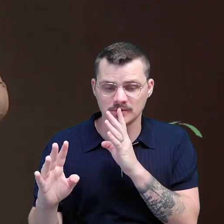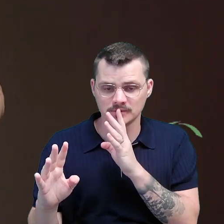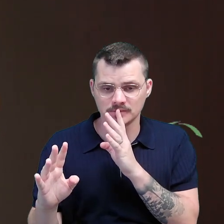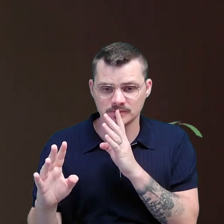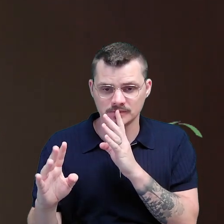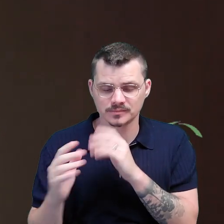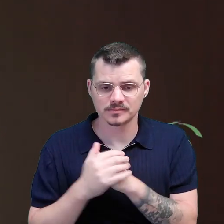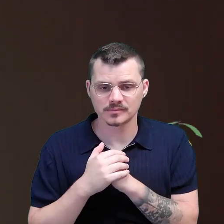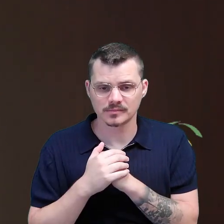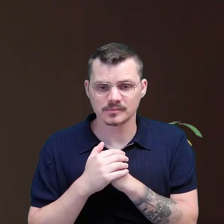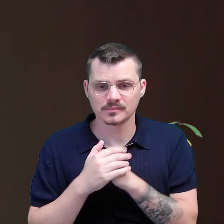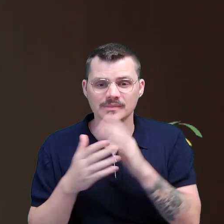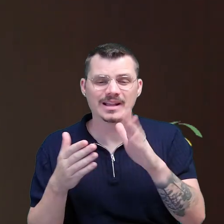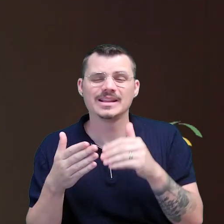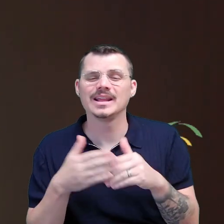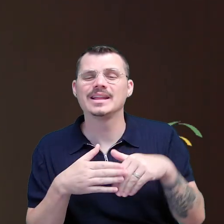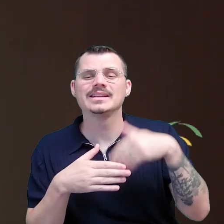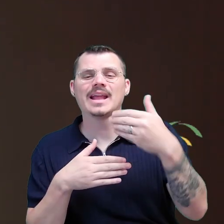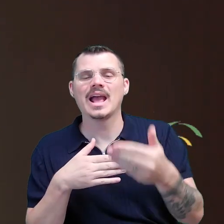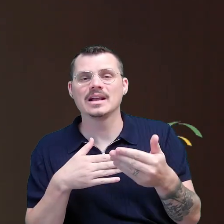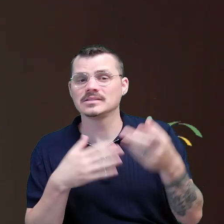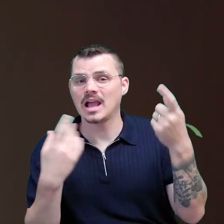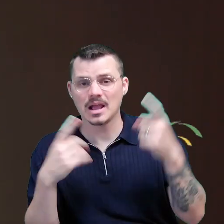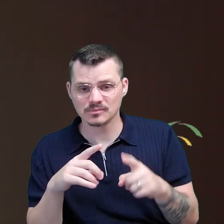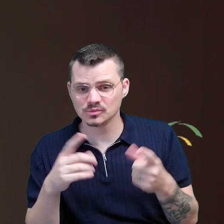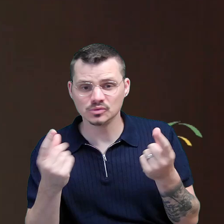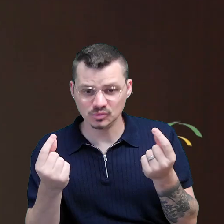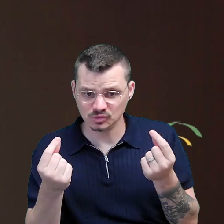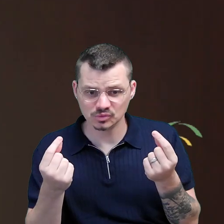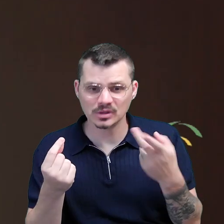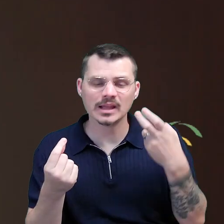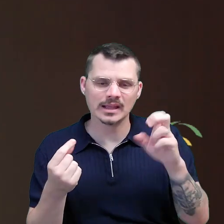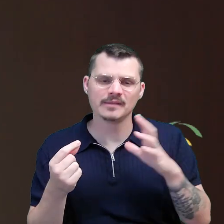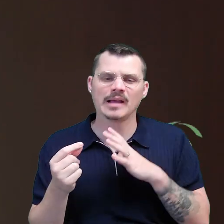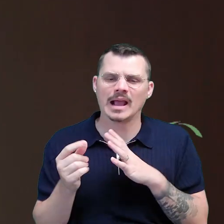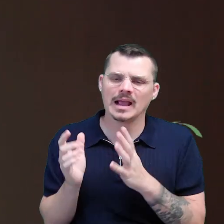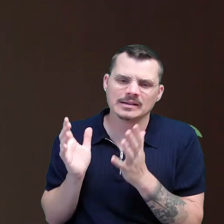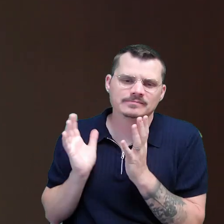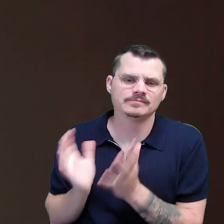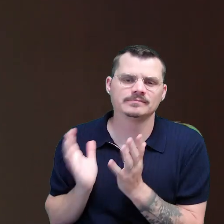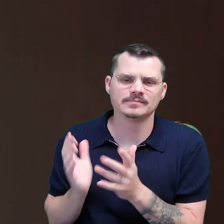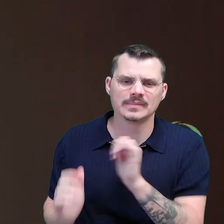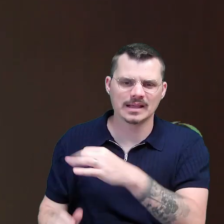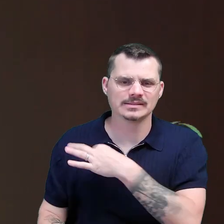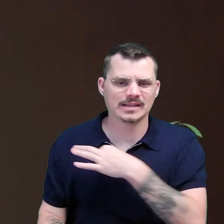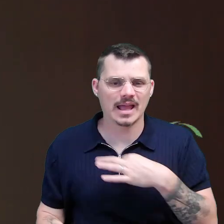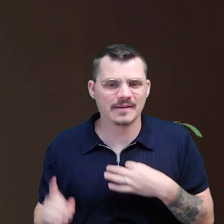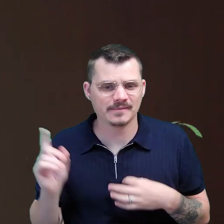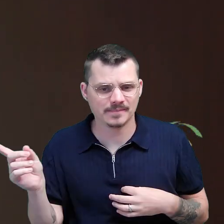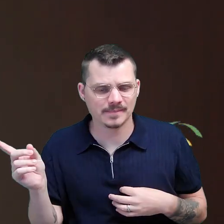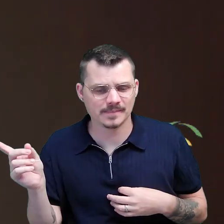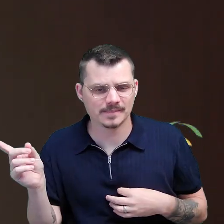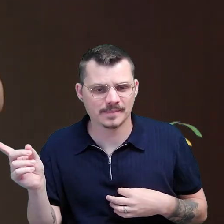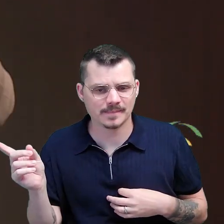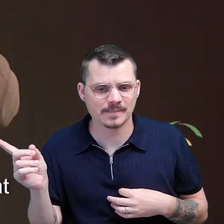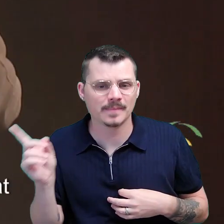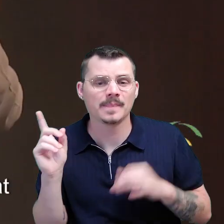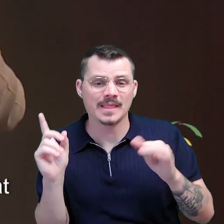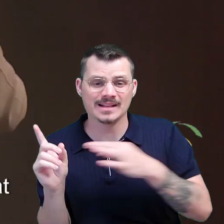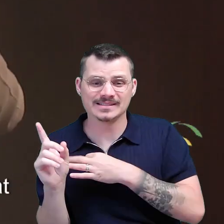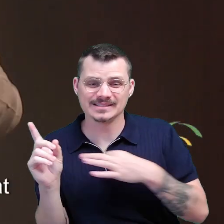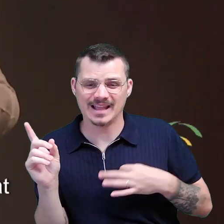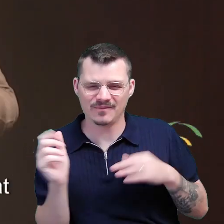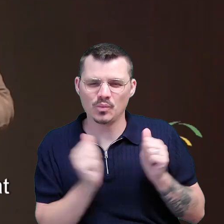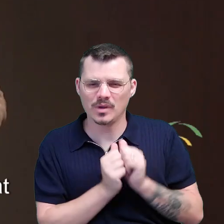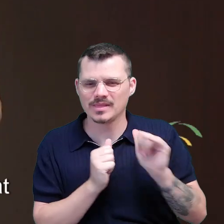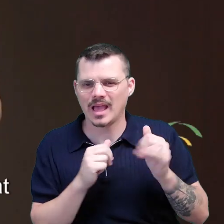And the next thing that happened was that he started speaking to his staff member. Now, she, the one